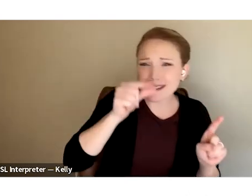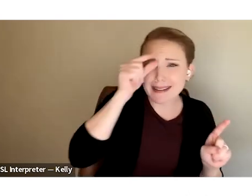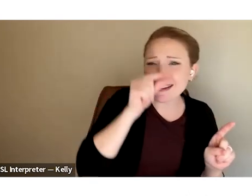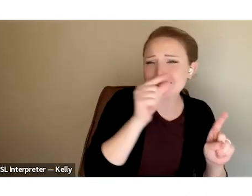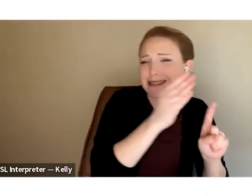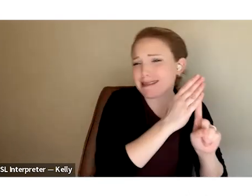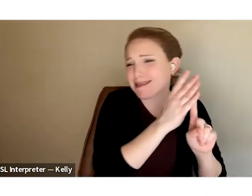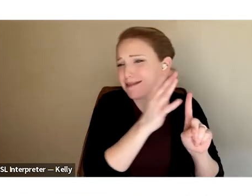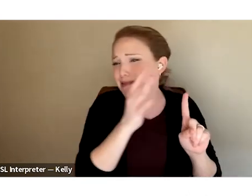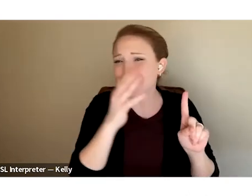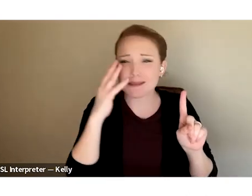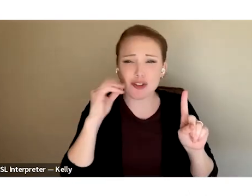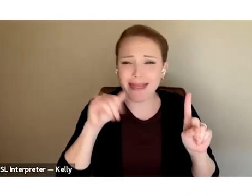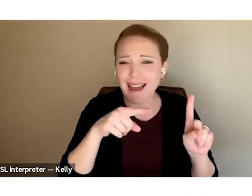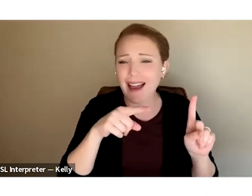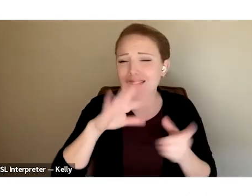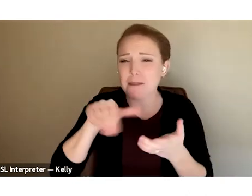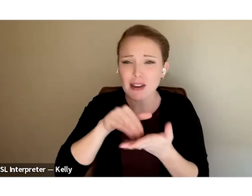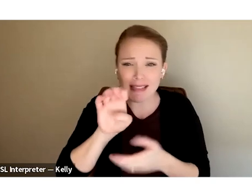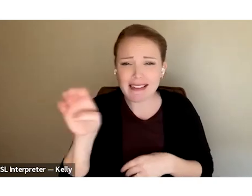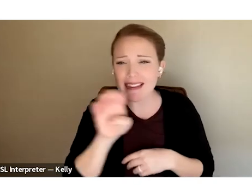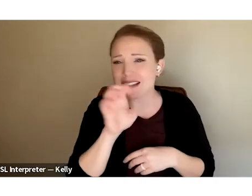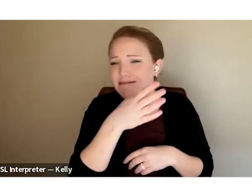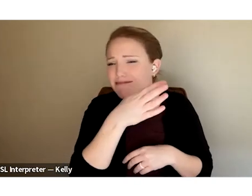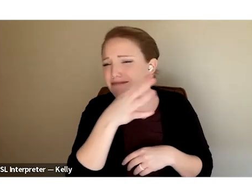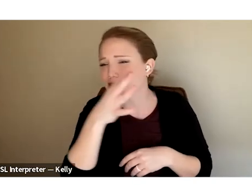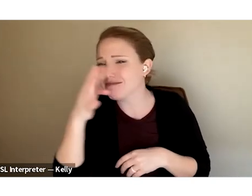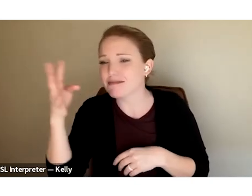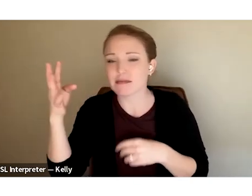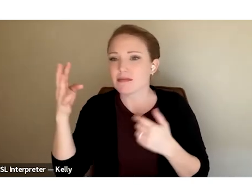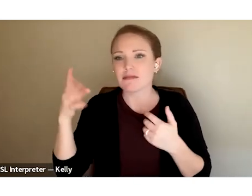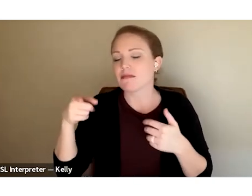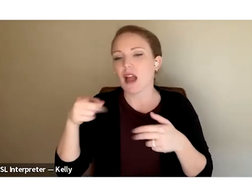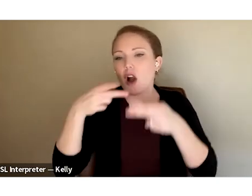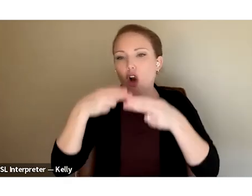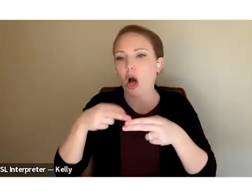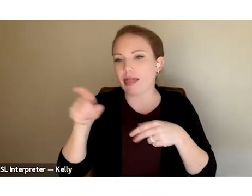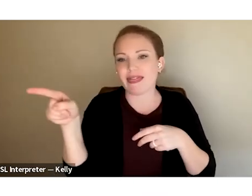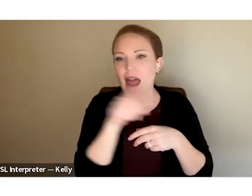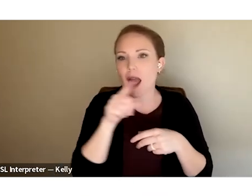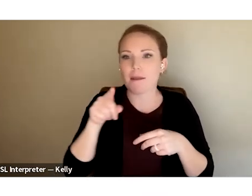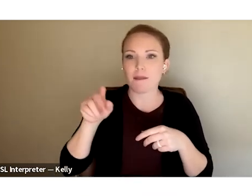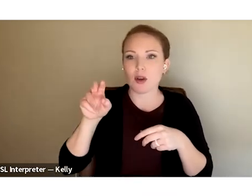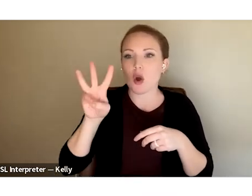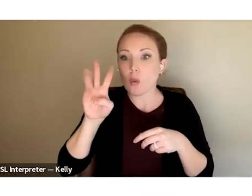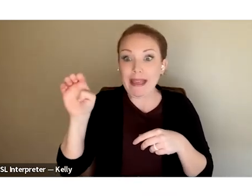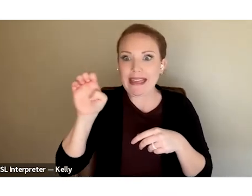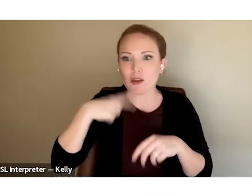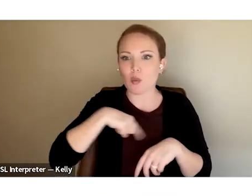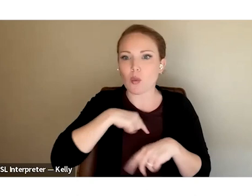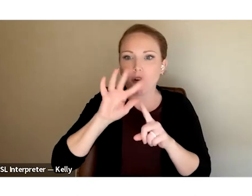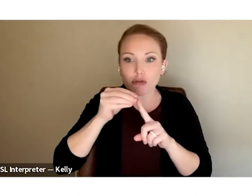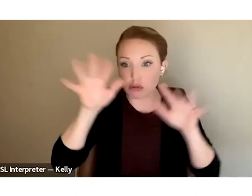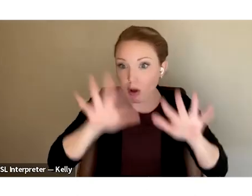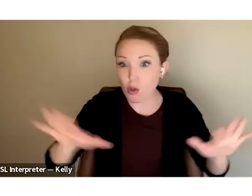to the Middle East to basically, I call them we cultures. All over the world, you see